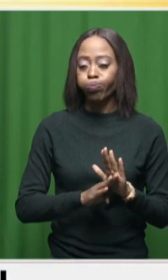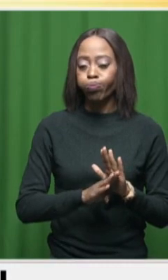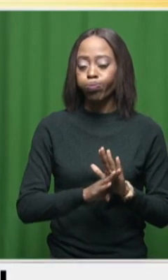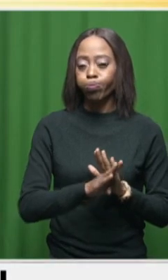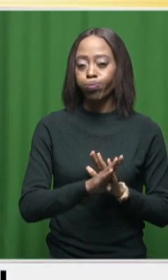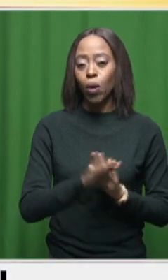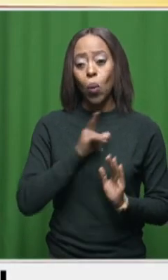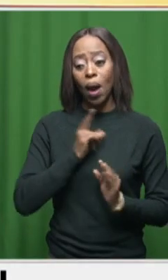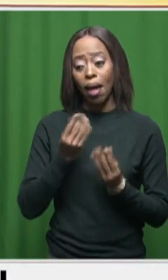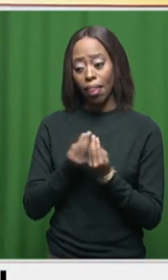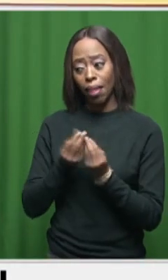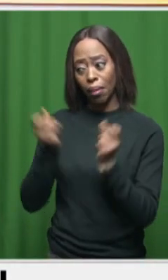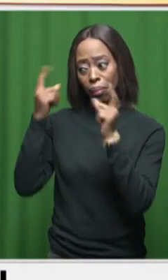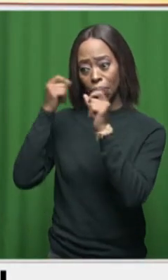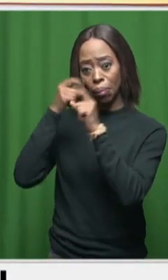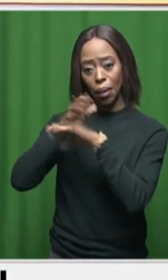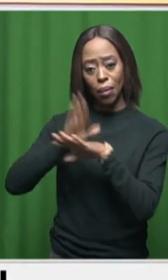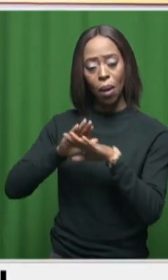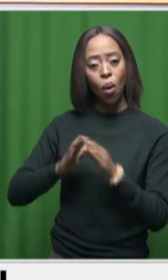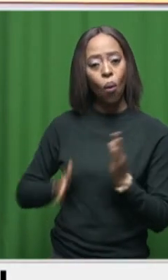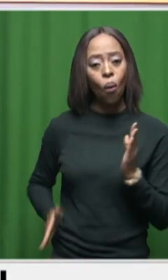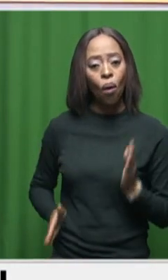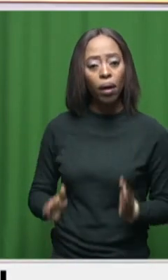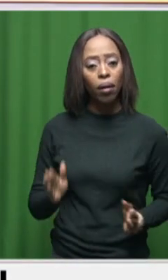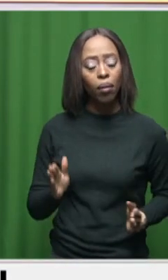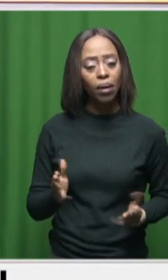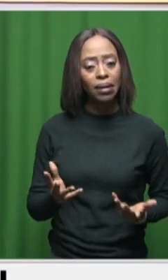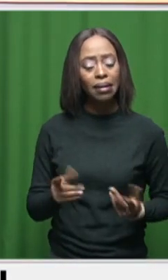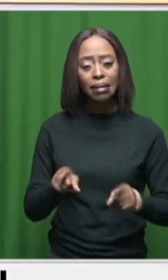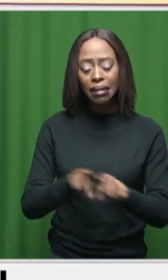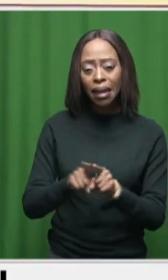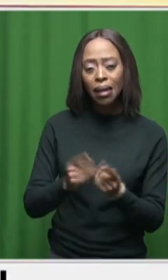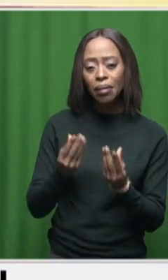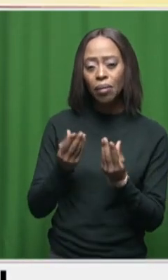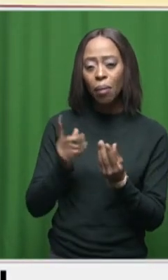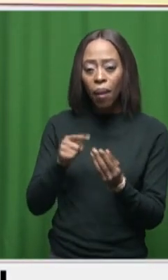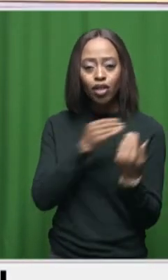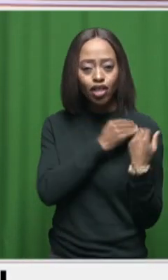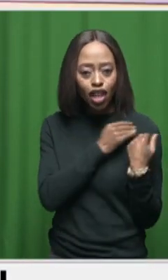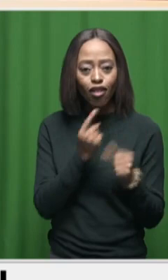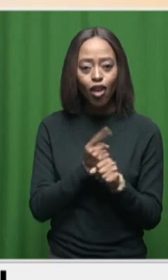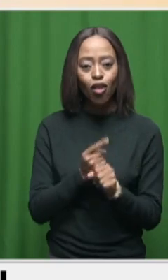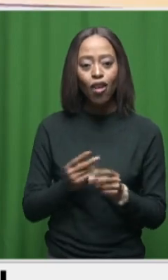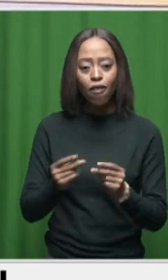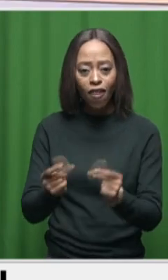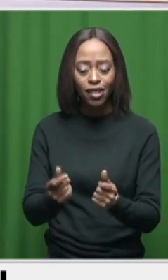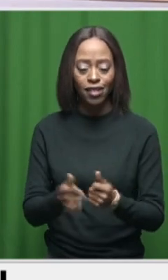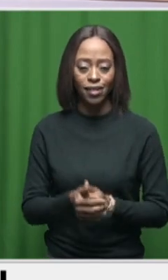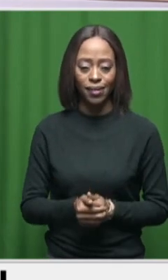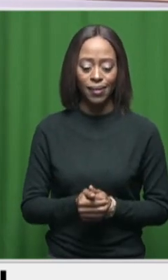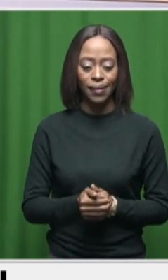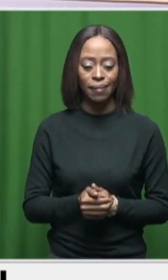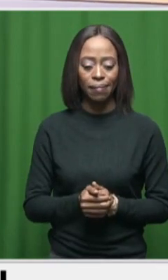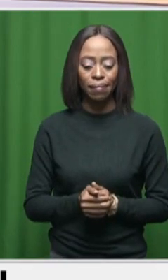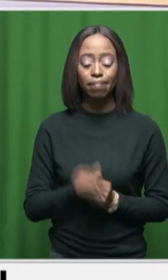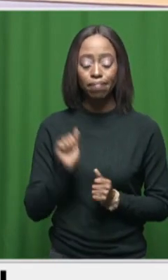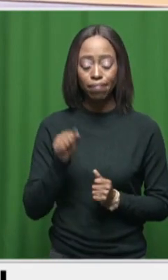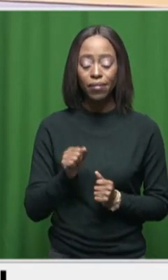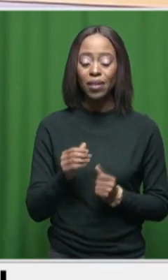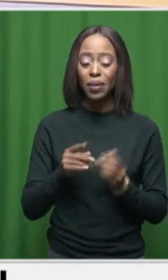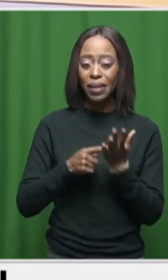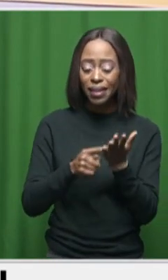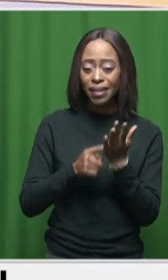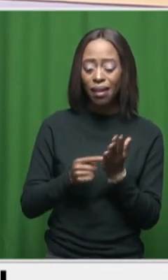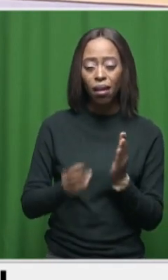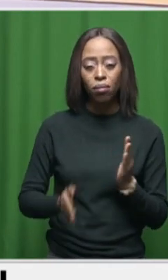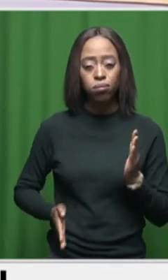things get more complicated with robotics and the need to do things safely and efficiently. Yeah, sure. We'll get to the point of robotics in a moment.